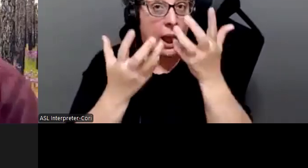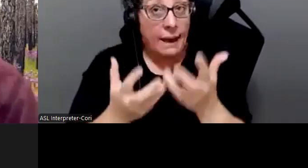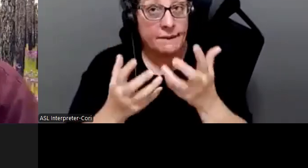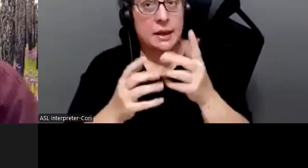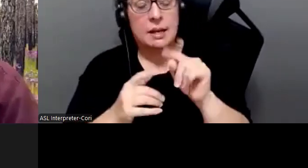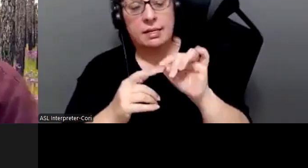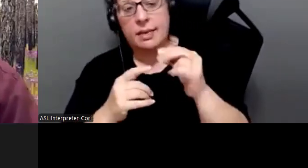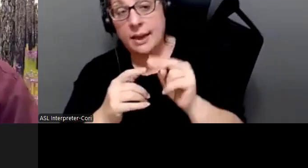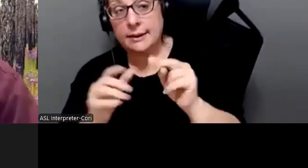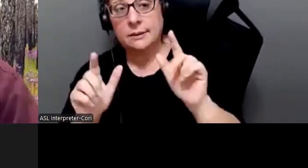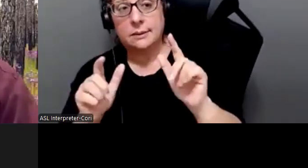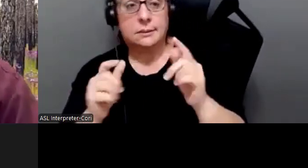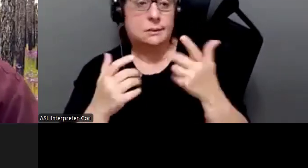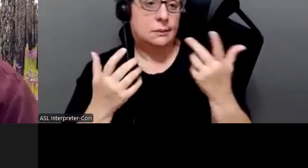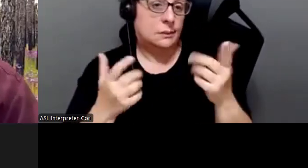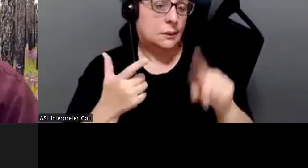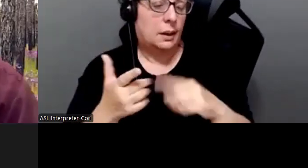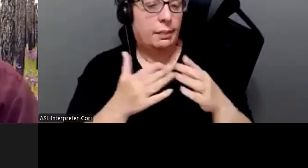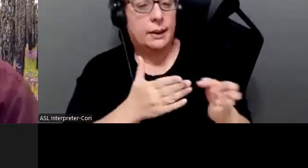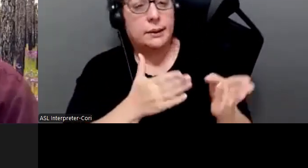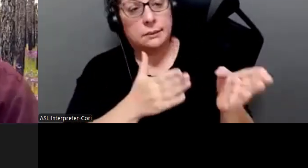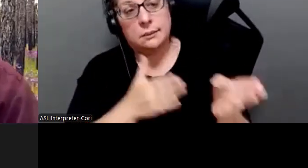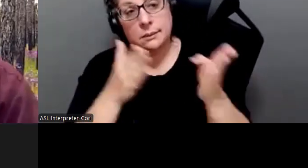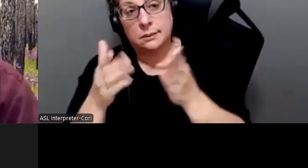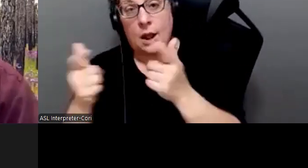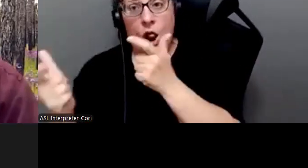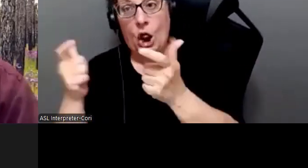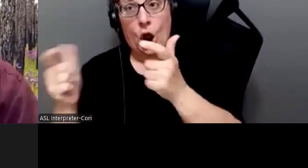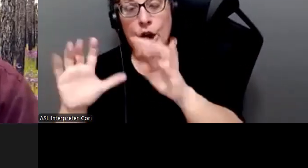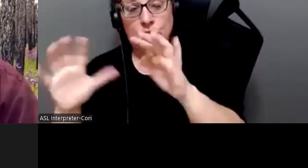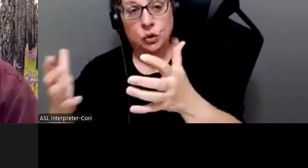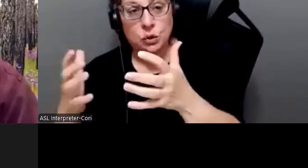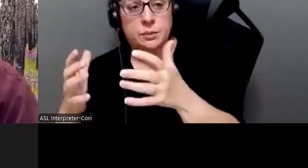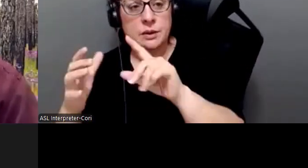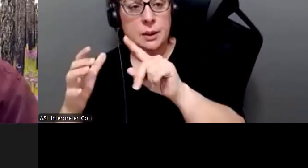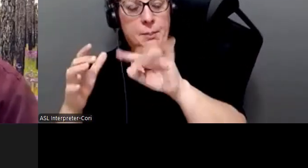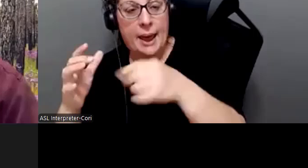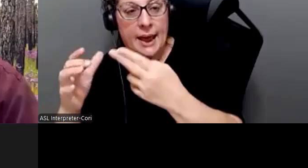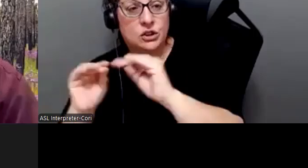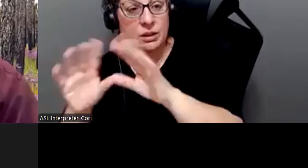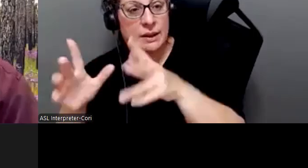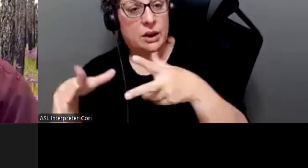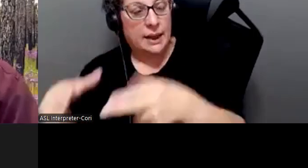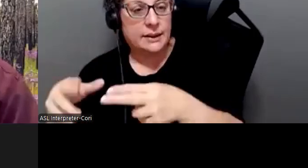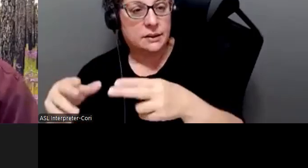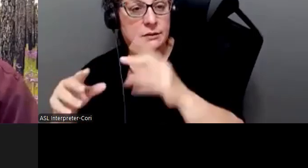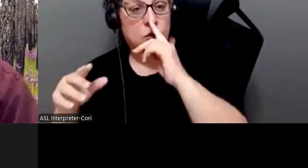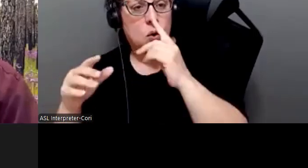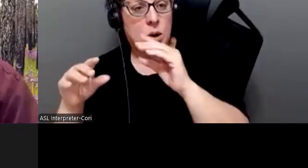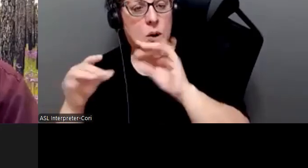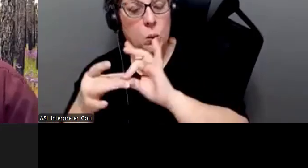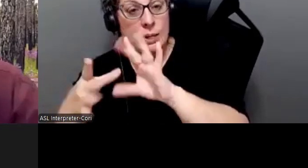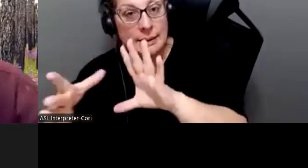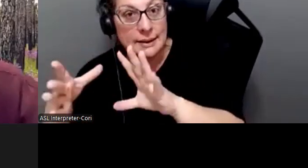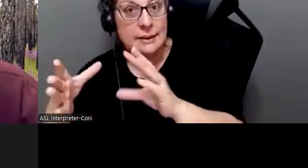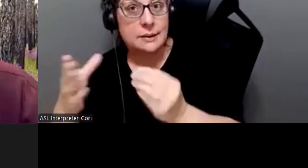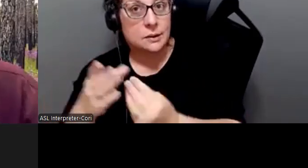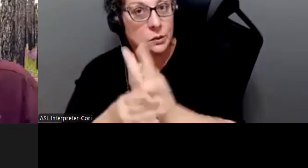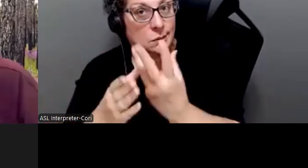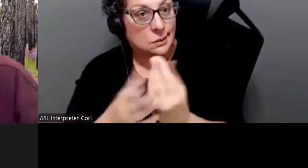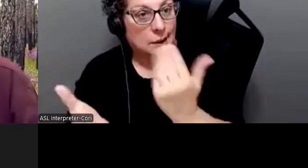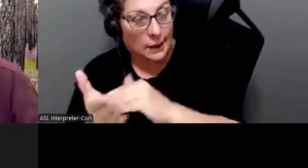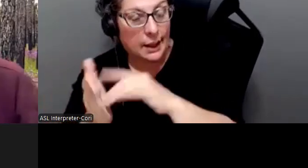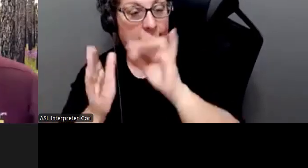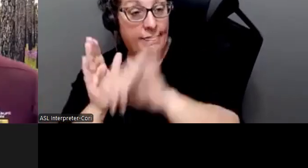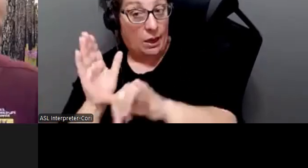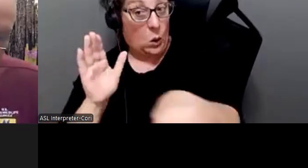thinning. Then we use large groups or patch clear cuts to release regeneration. And those are